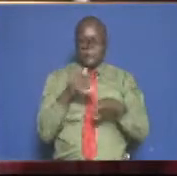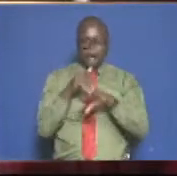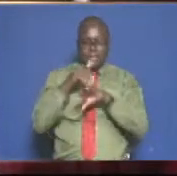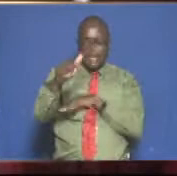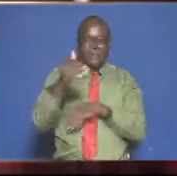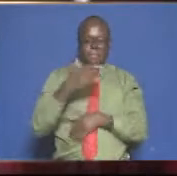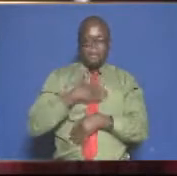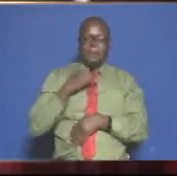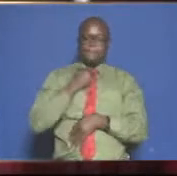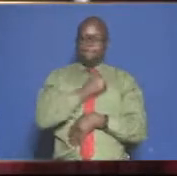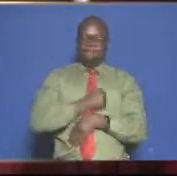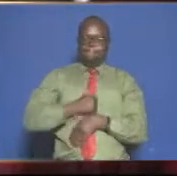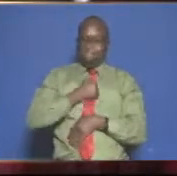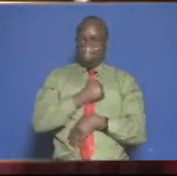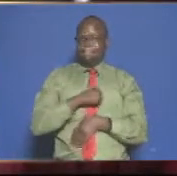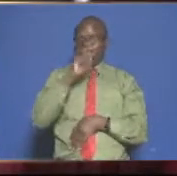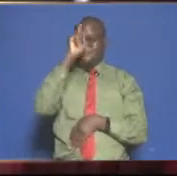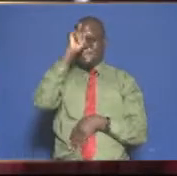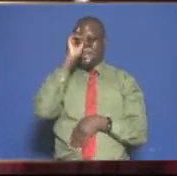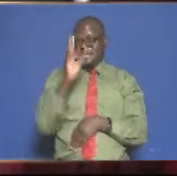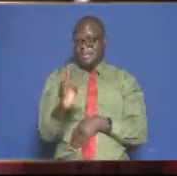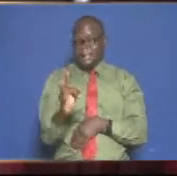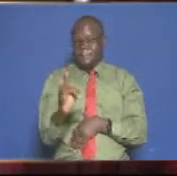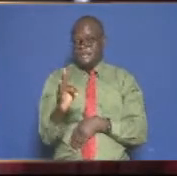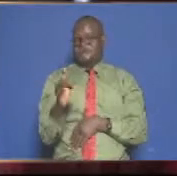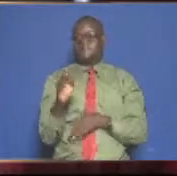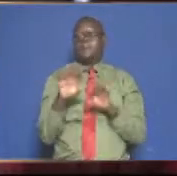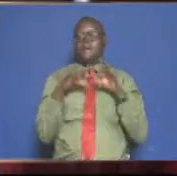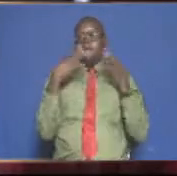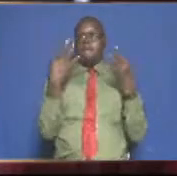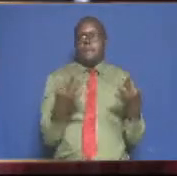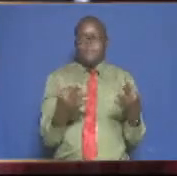sincere condolences to the family of